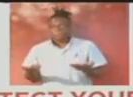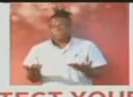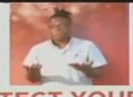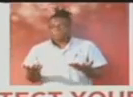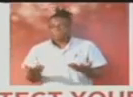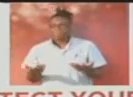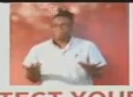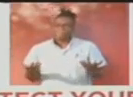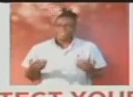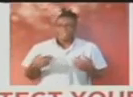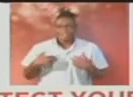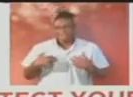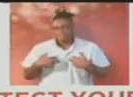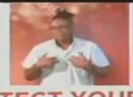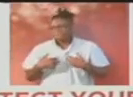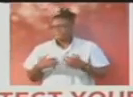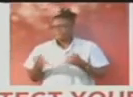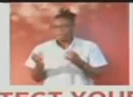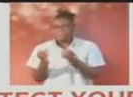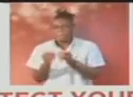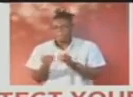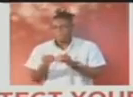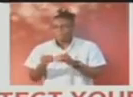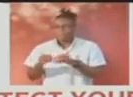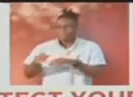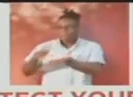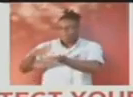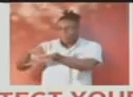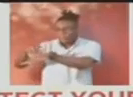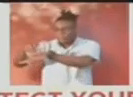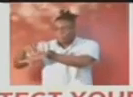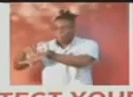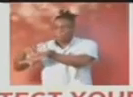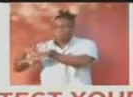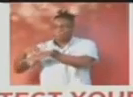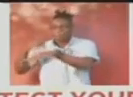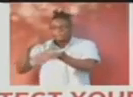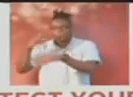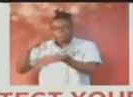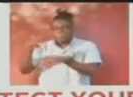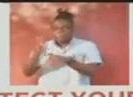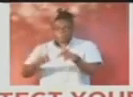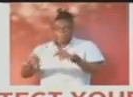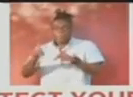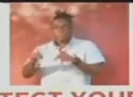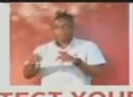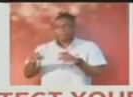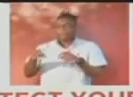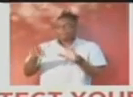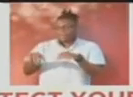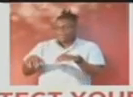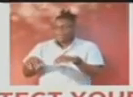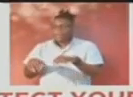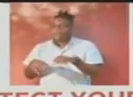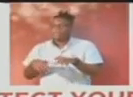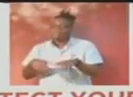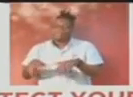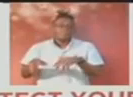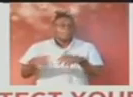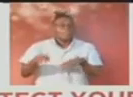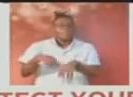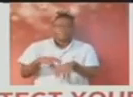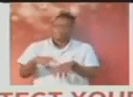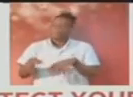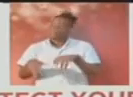the overall occupancy in the ambulatory setting is now 41%. The ICU setting, 74%,